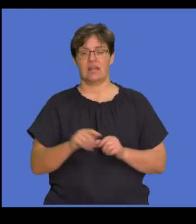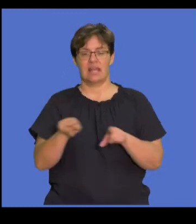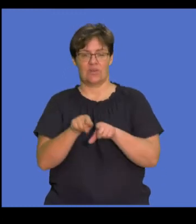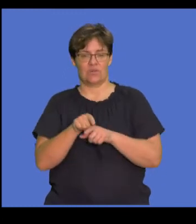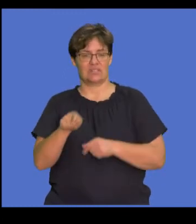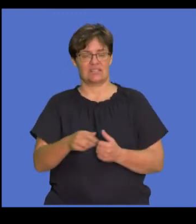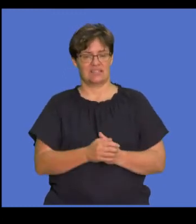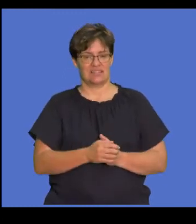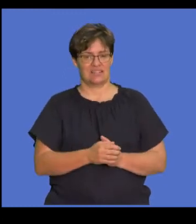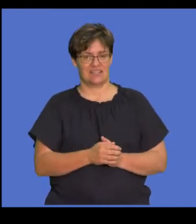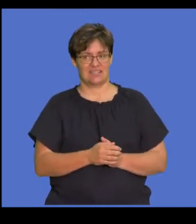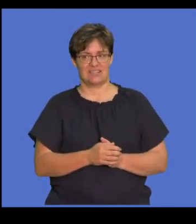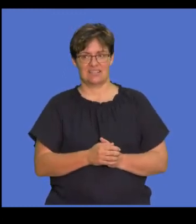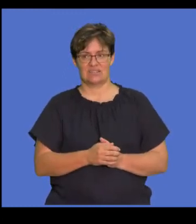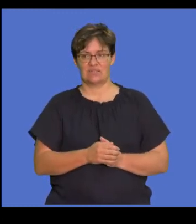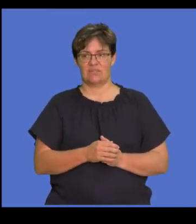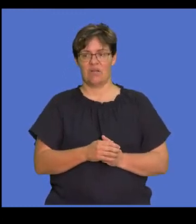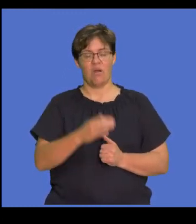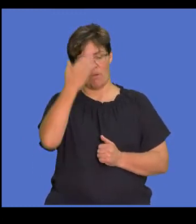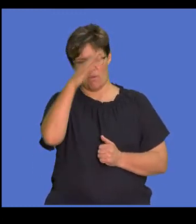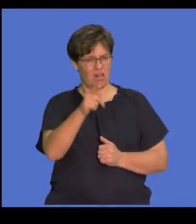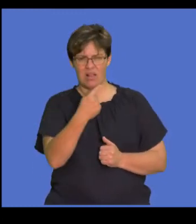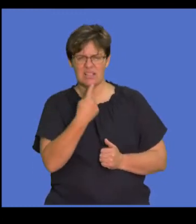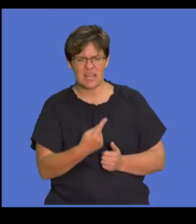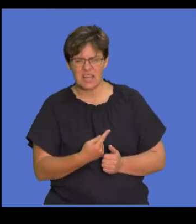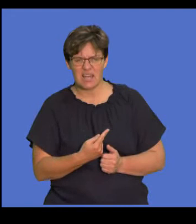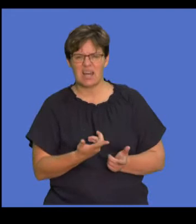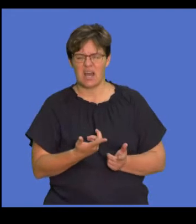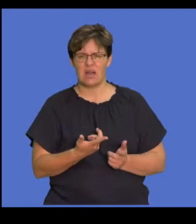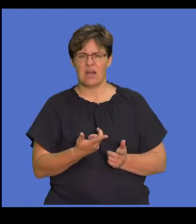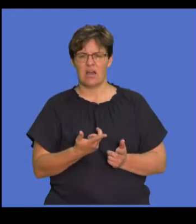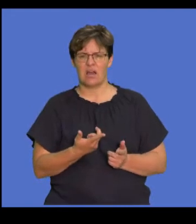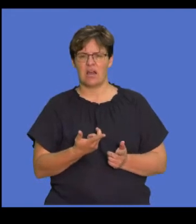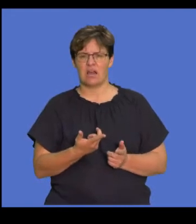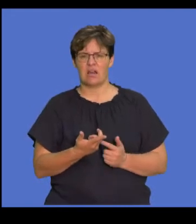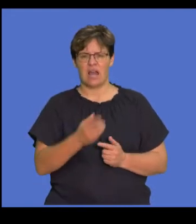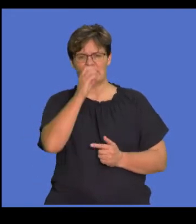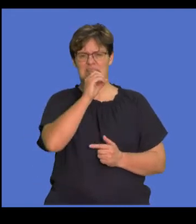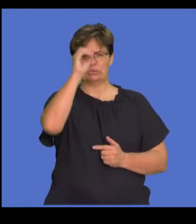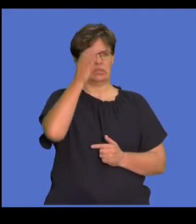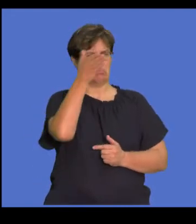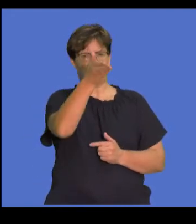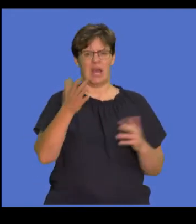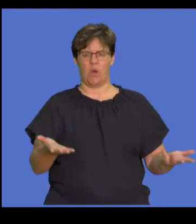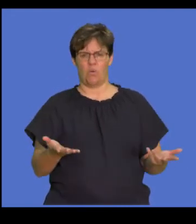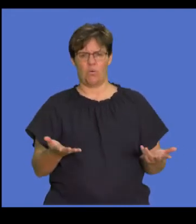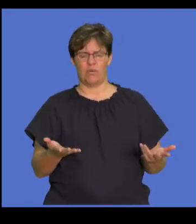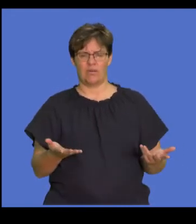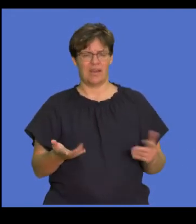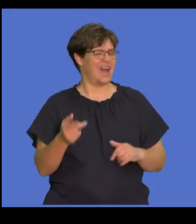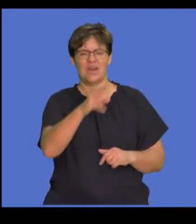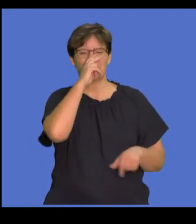bracket, and then one thing that I know people normally ask is, how do I write the degrees up there? So